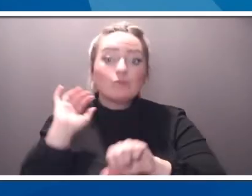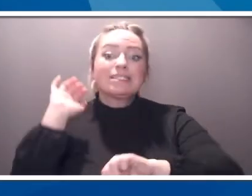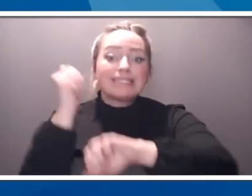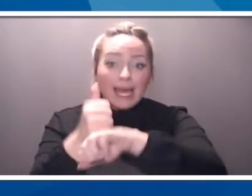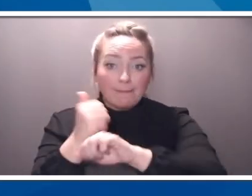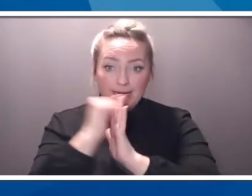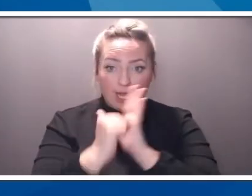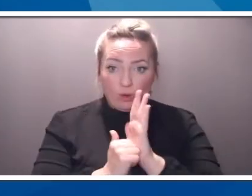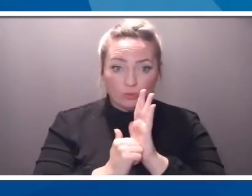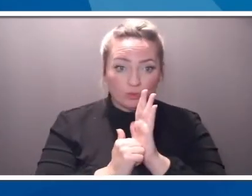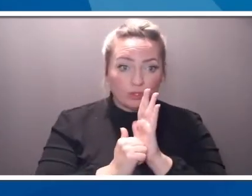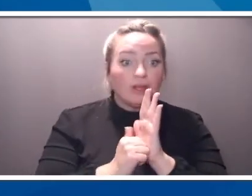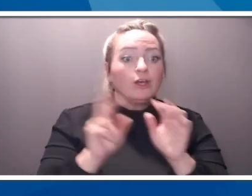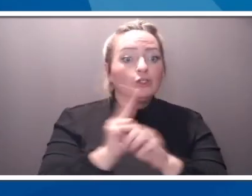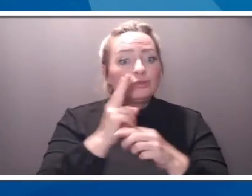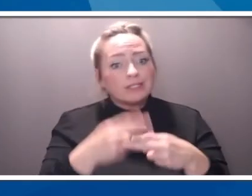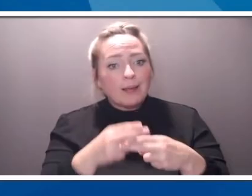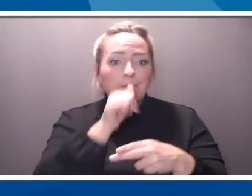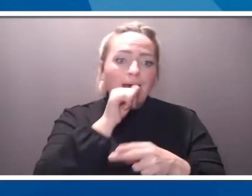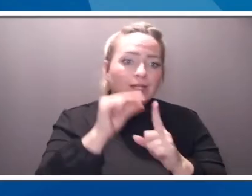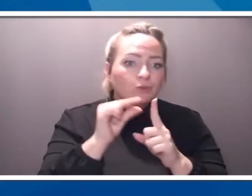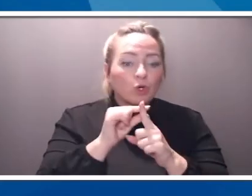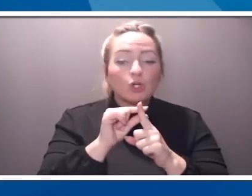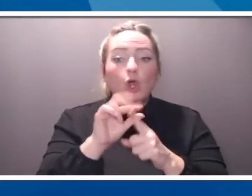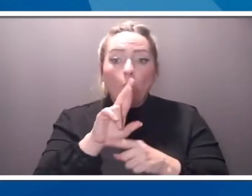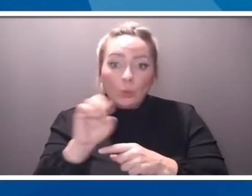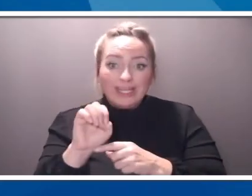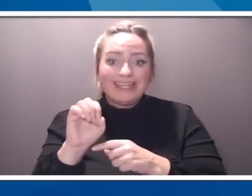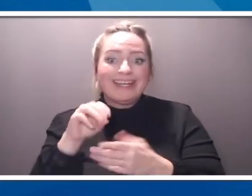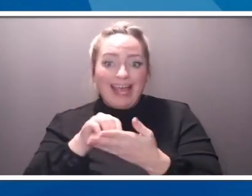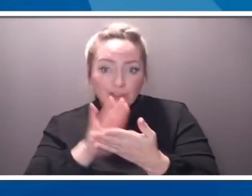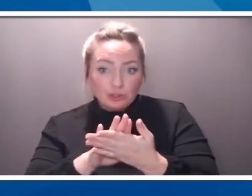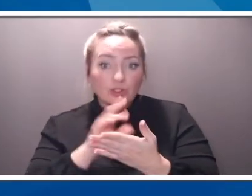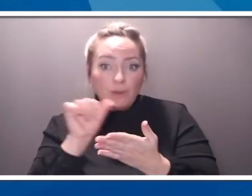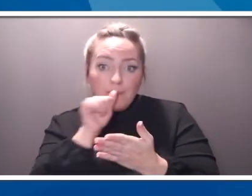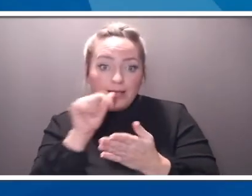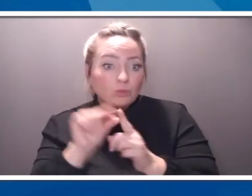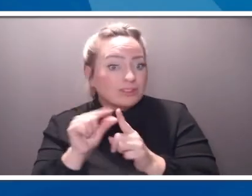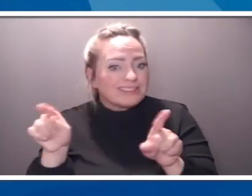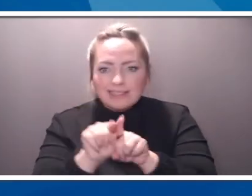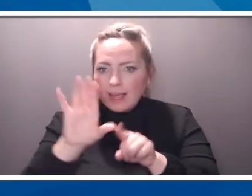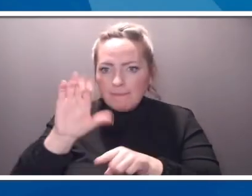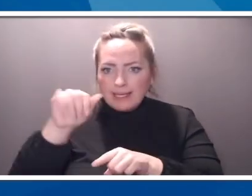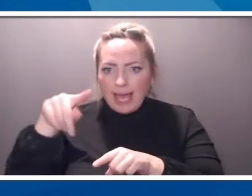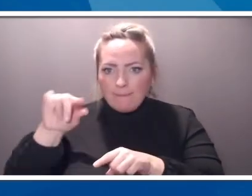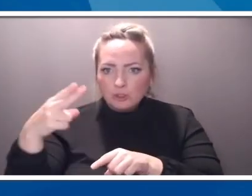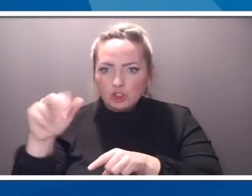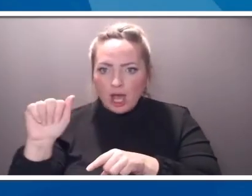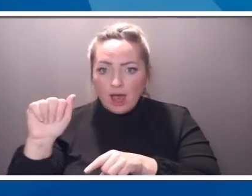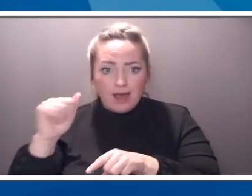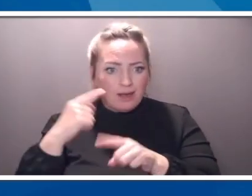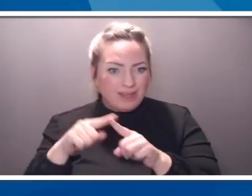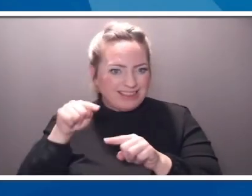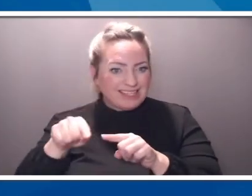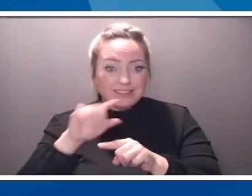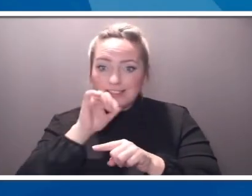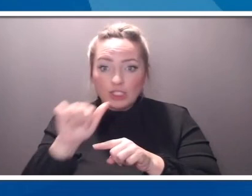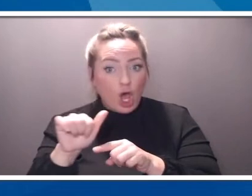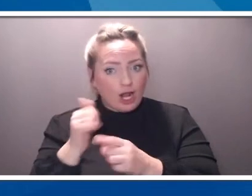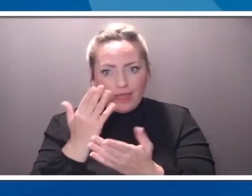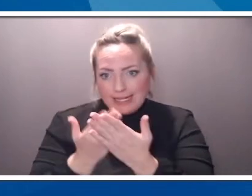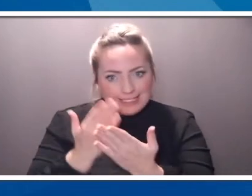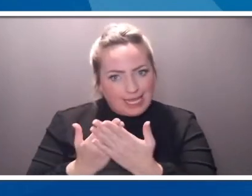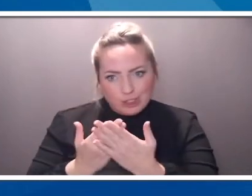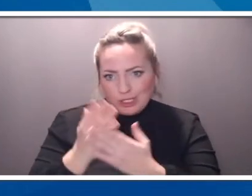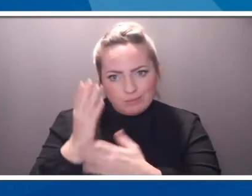side, I've got the same thing to set up an account. So I've got username, password, re-enter password, and then the same captcha, but in this case,